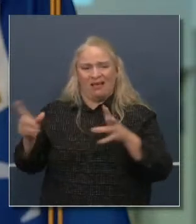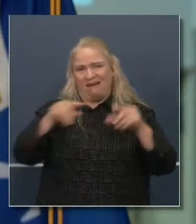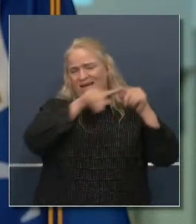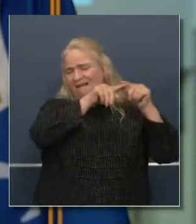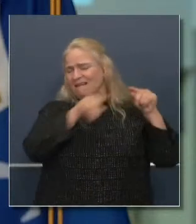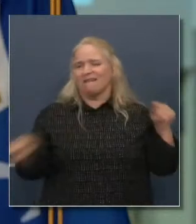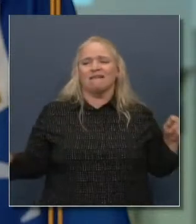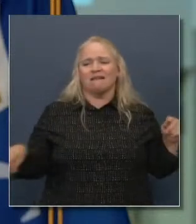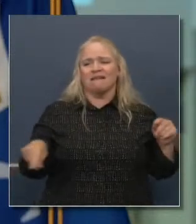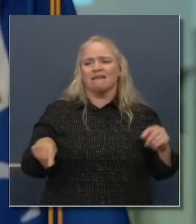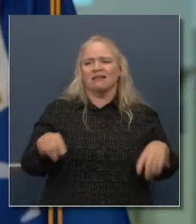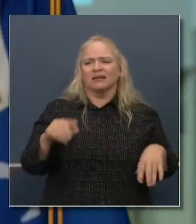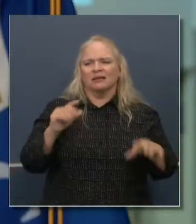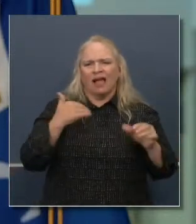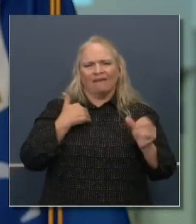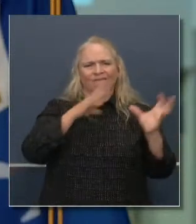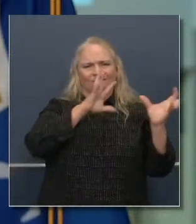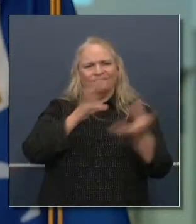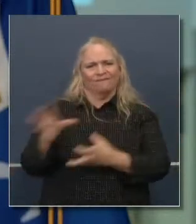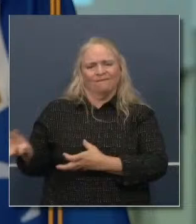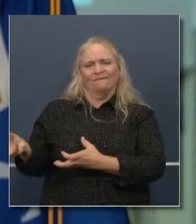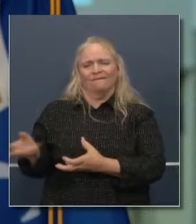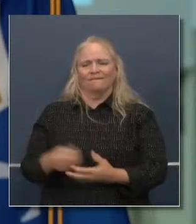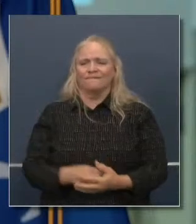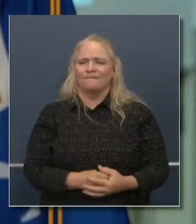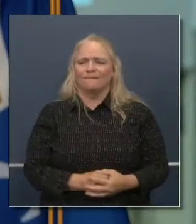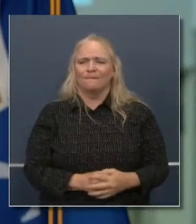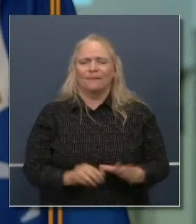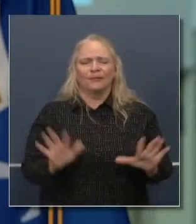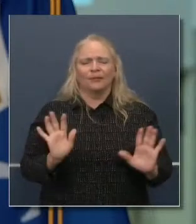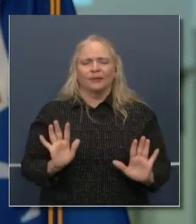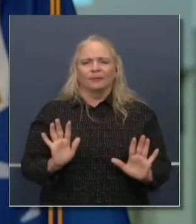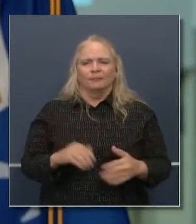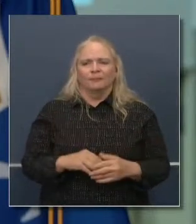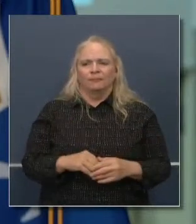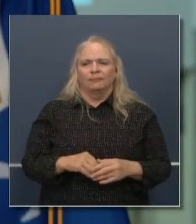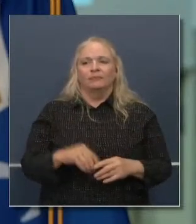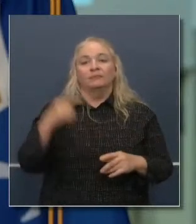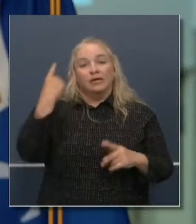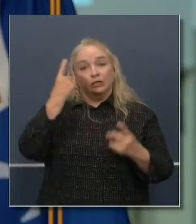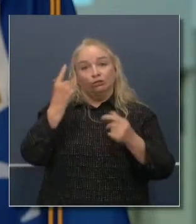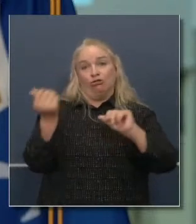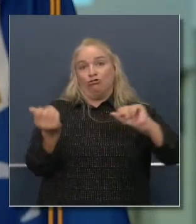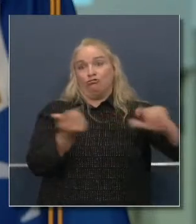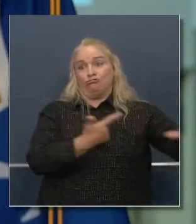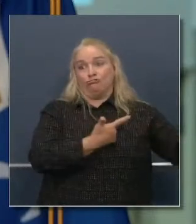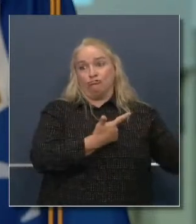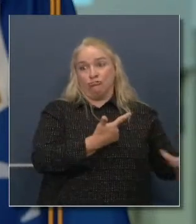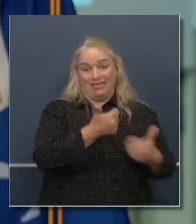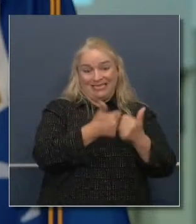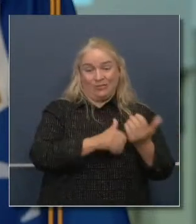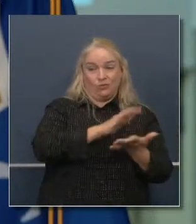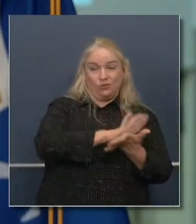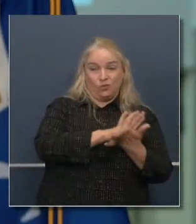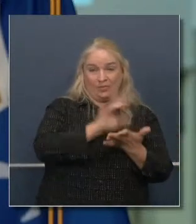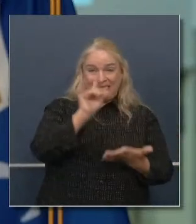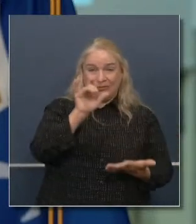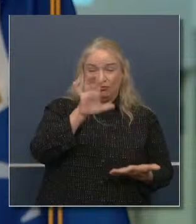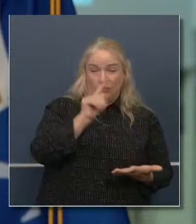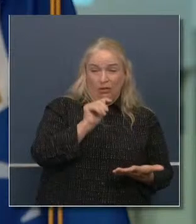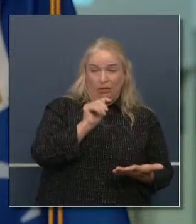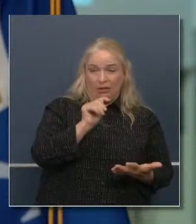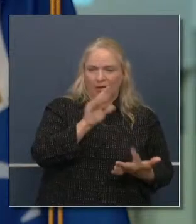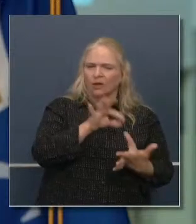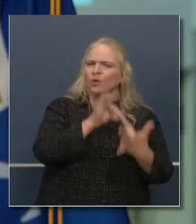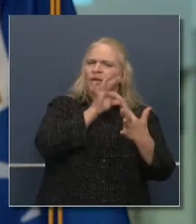components that are all part and parcel of our considerations. Each district stands unique and distinctive in terms of